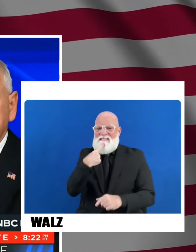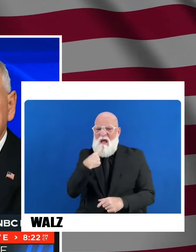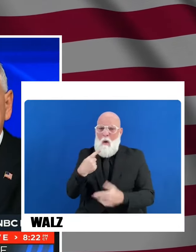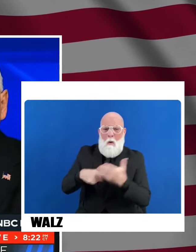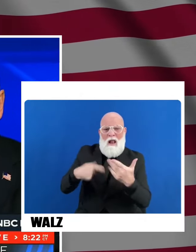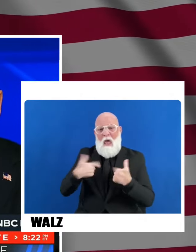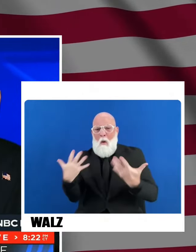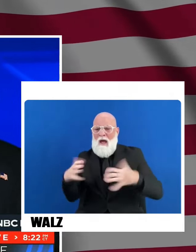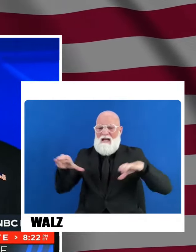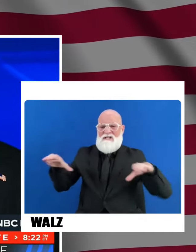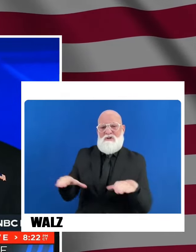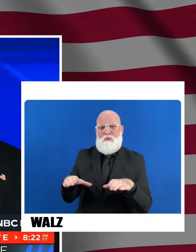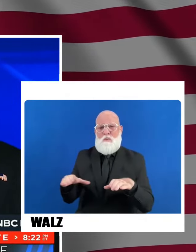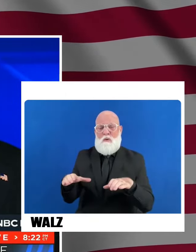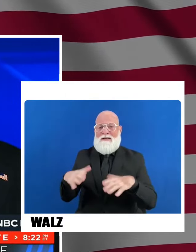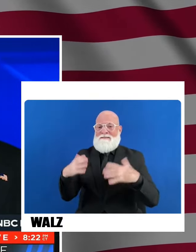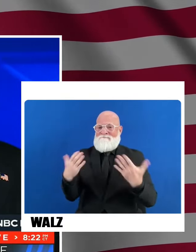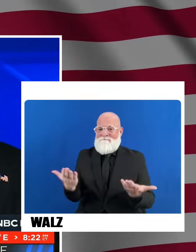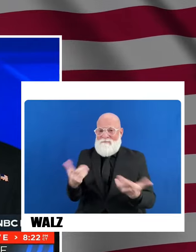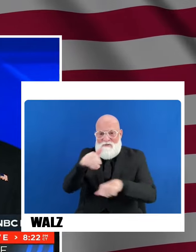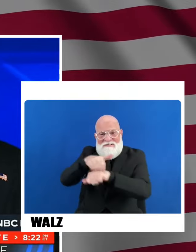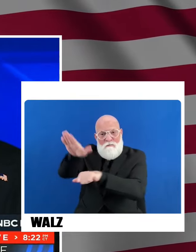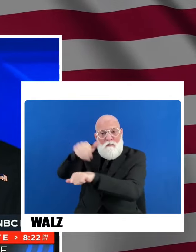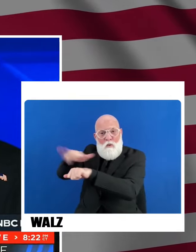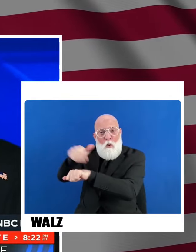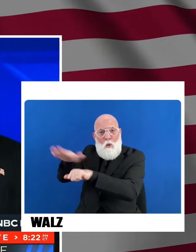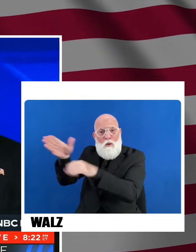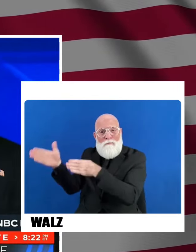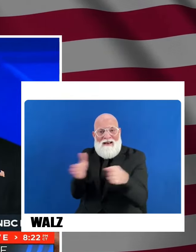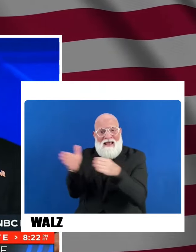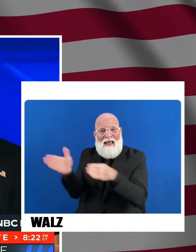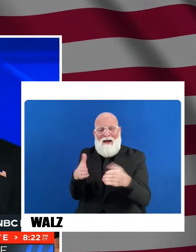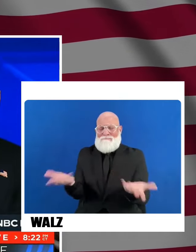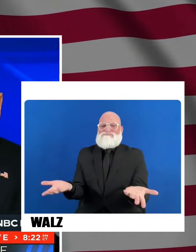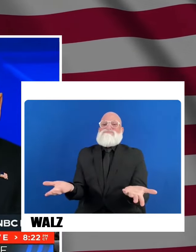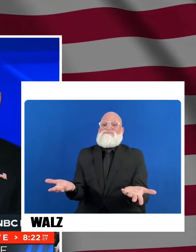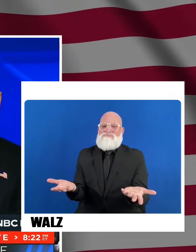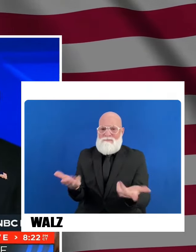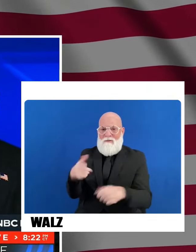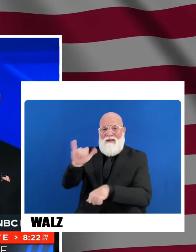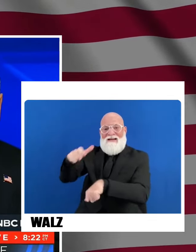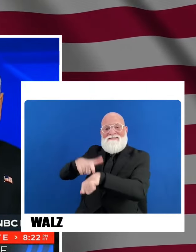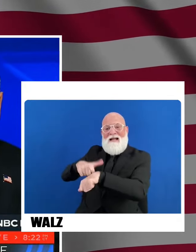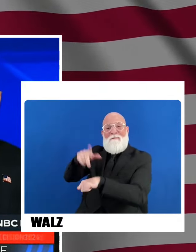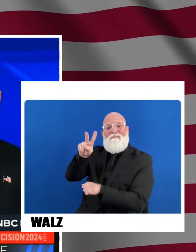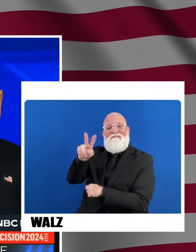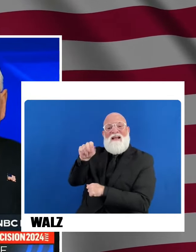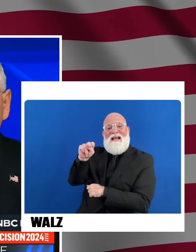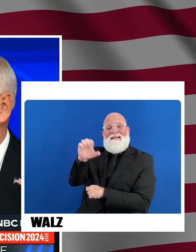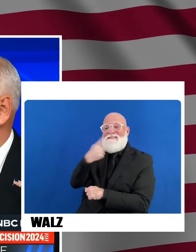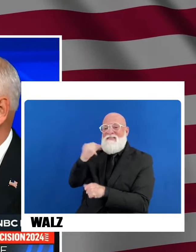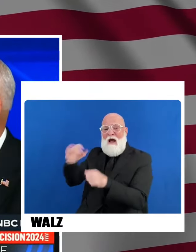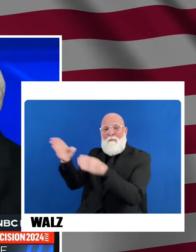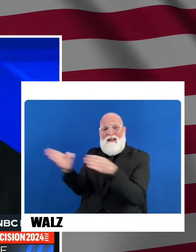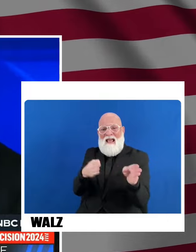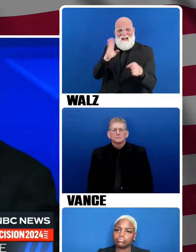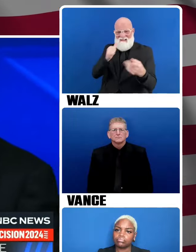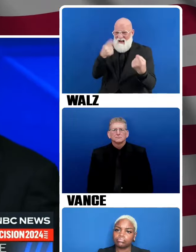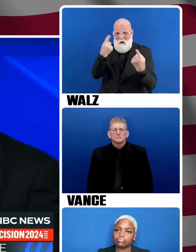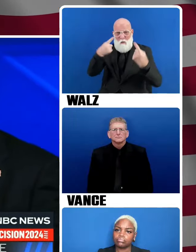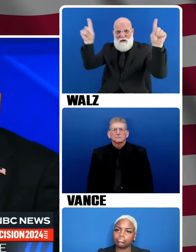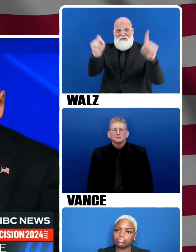at one point, Senator Vance said it was so unworkable to be laughable. So that's where we're at. Pass the bill, she'll sign it. Governor,